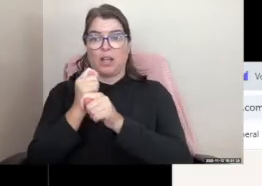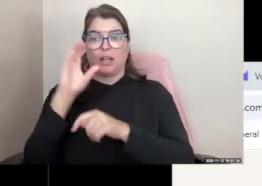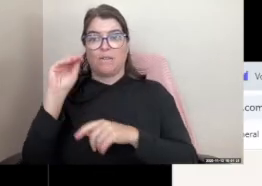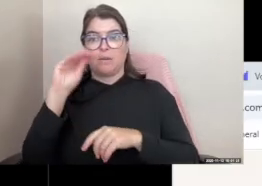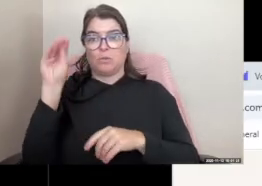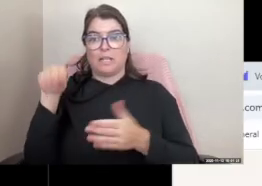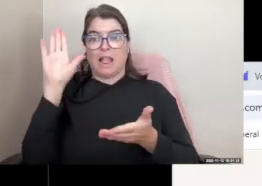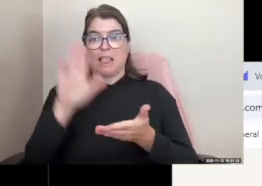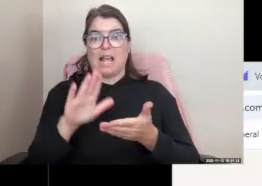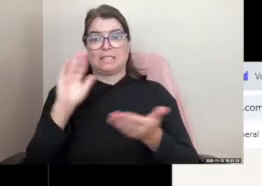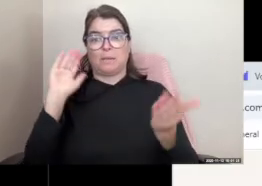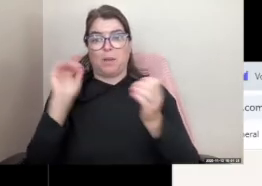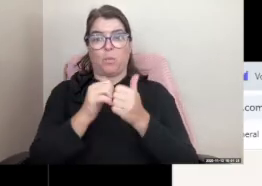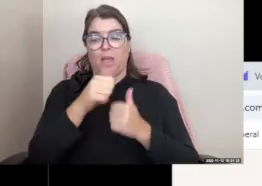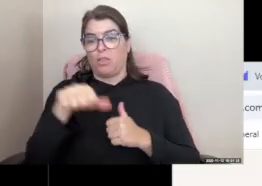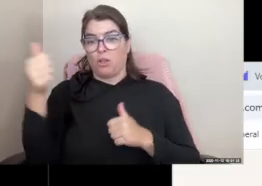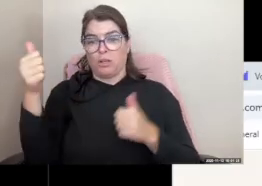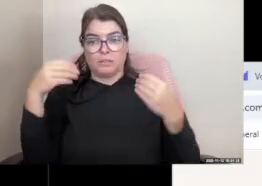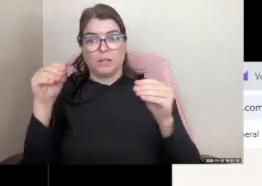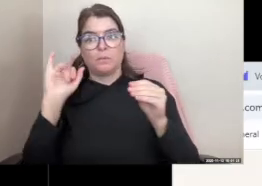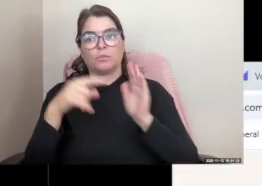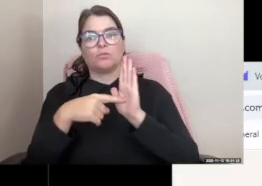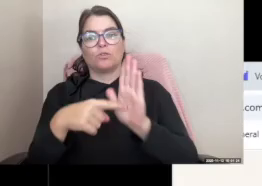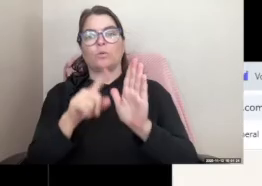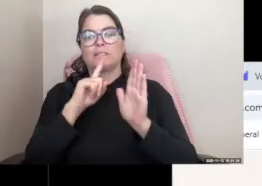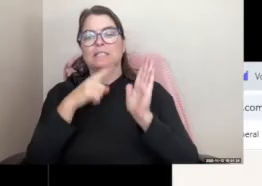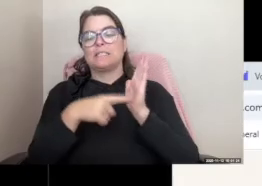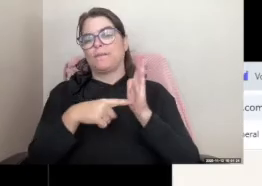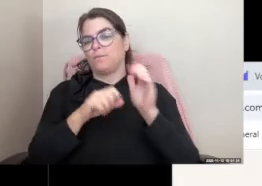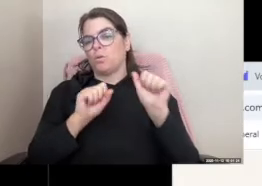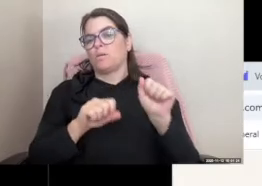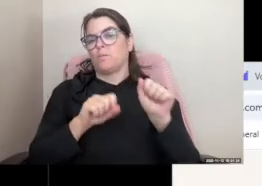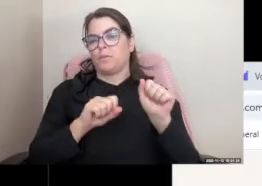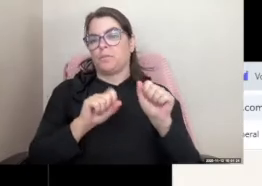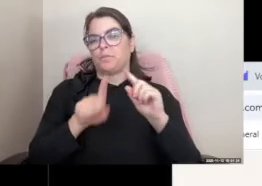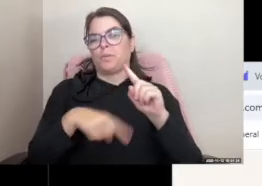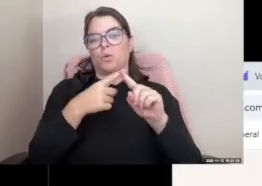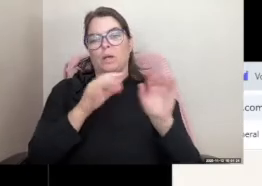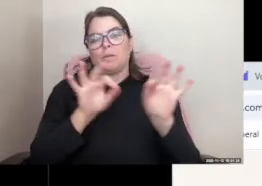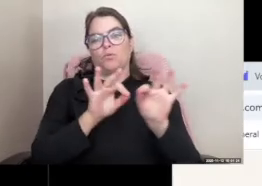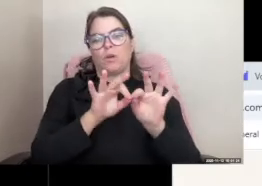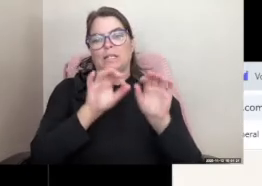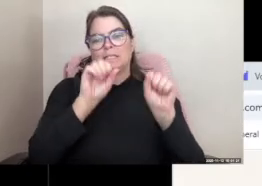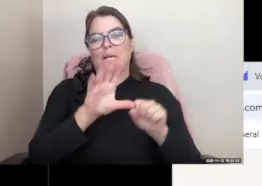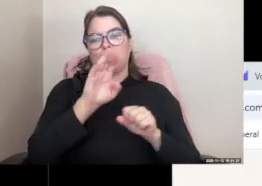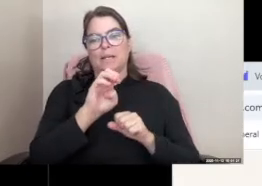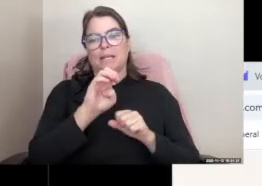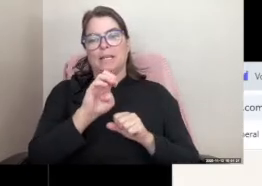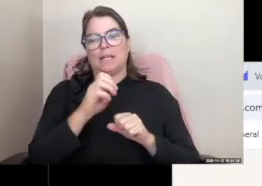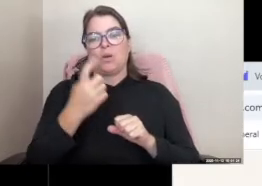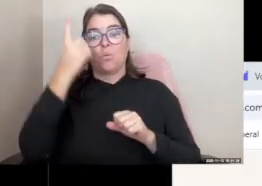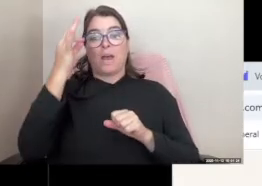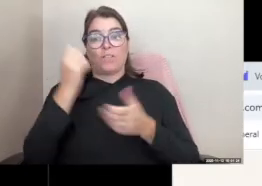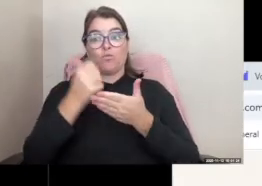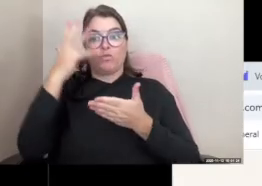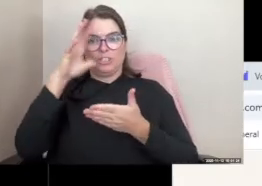road. Tesla got this great shot at bat. They have the most affordable truck that's ever been